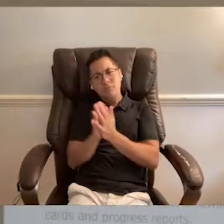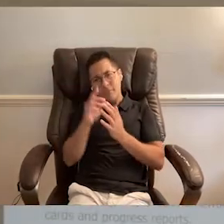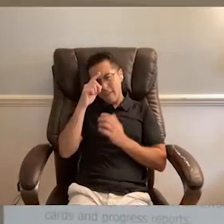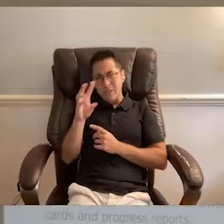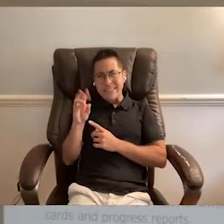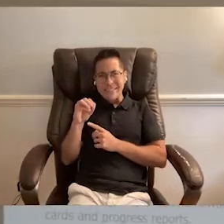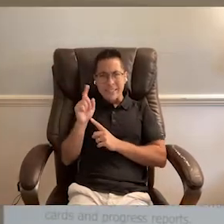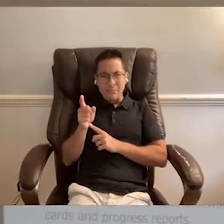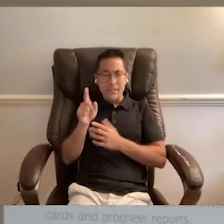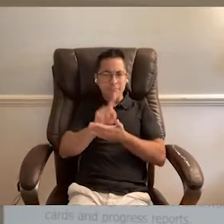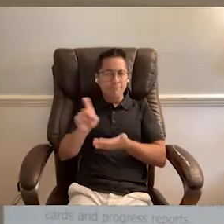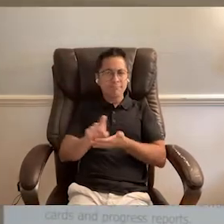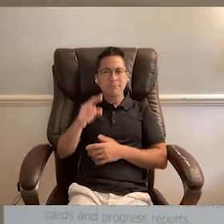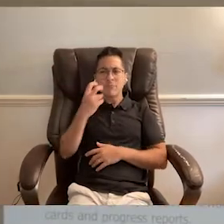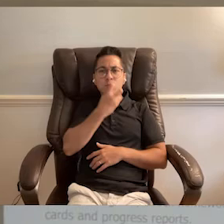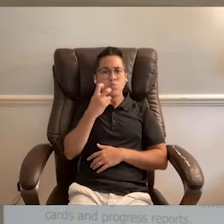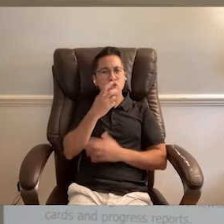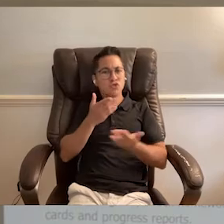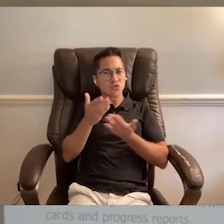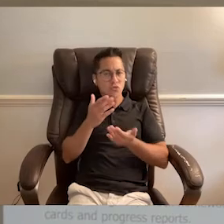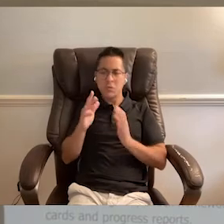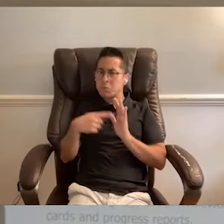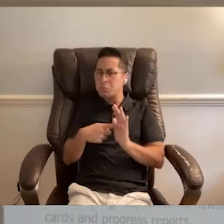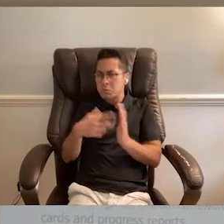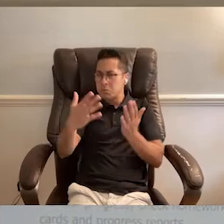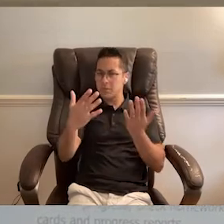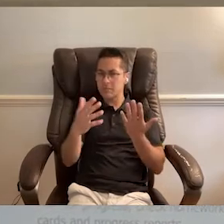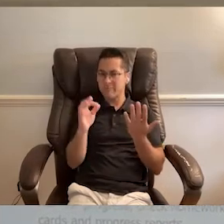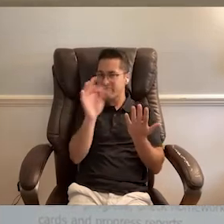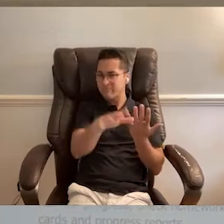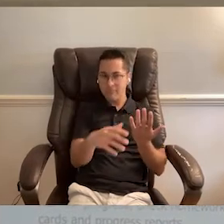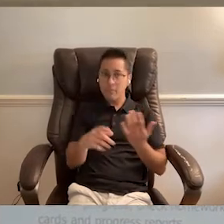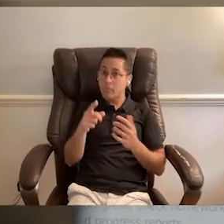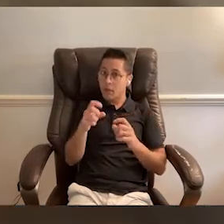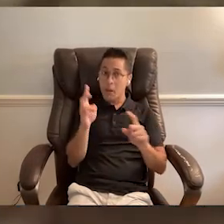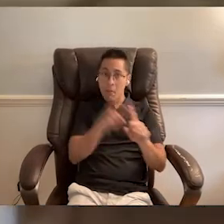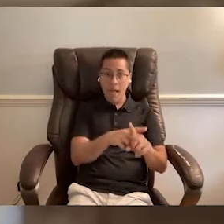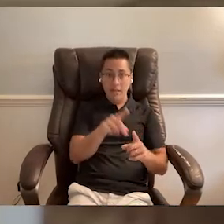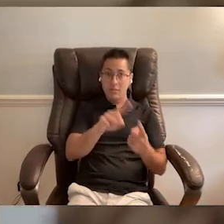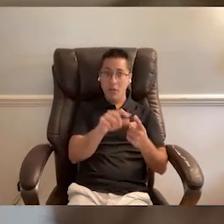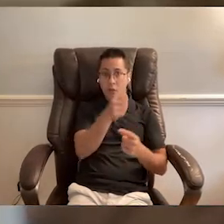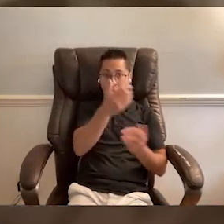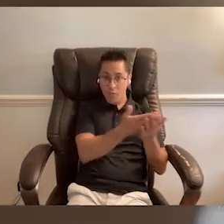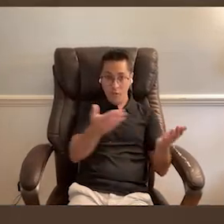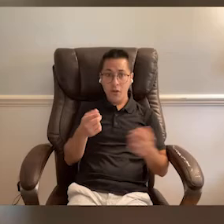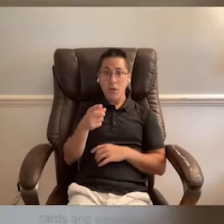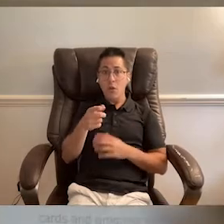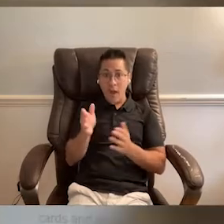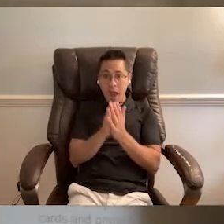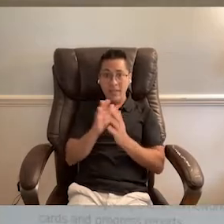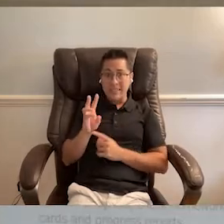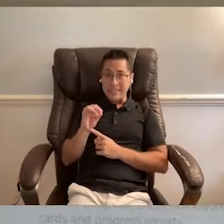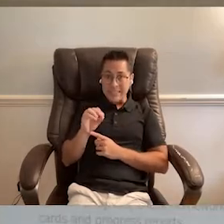services. I'm just going to use an easy example, but you can apply it to anything. You're asking for 60 minutes of speech